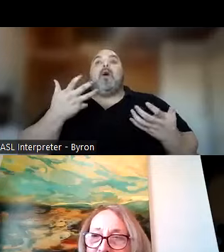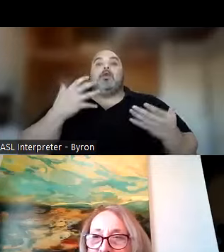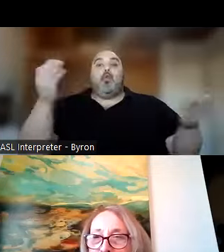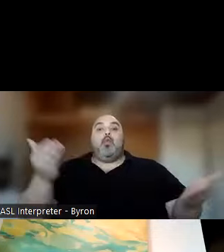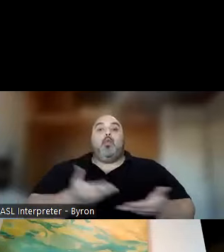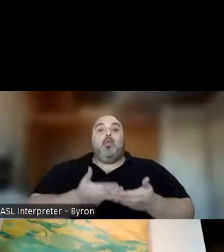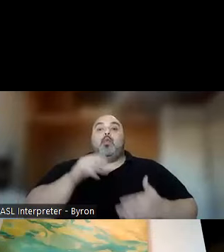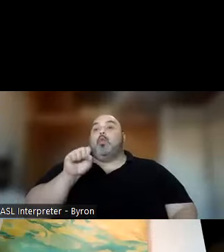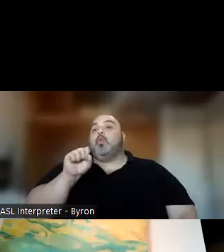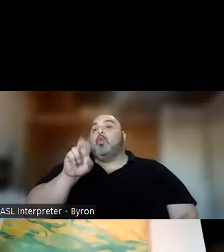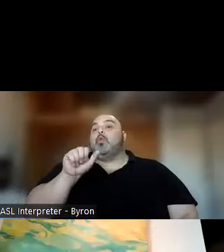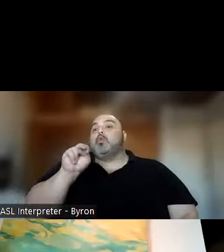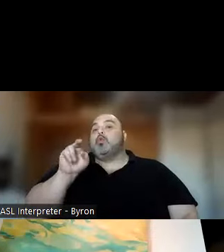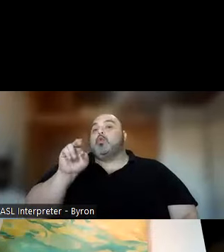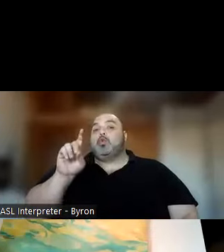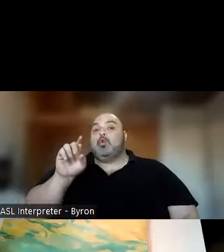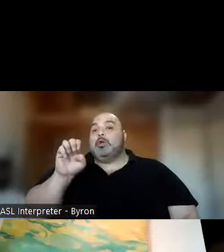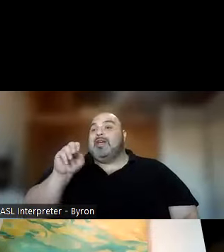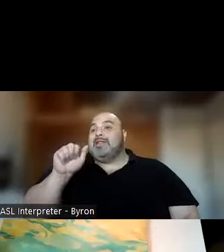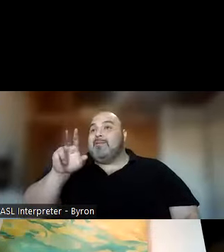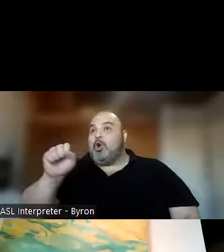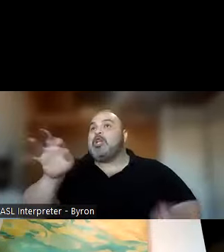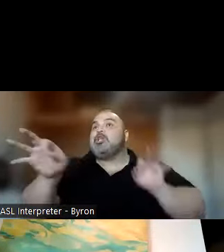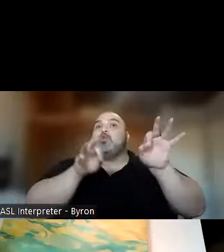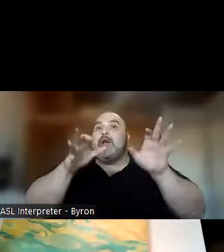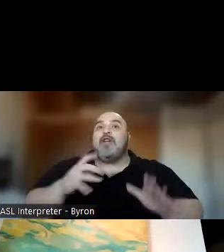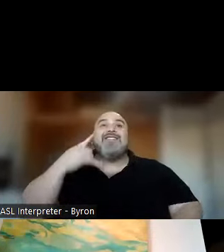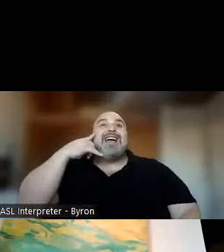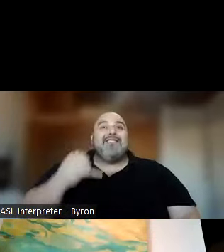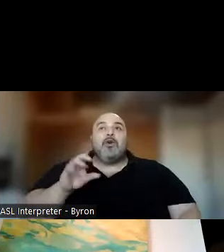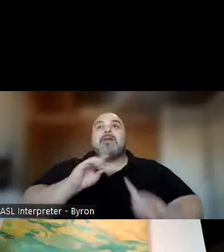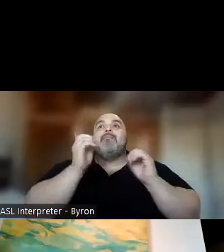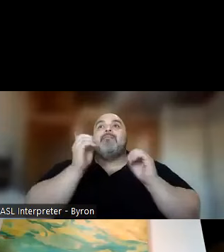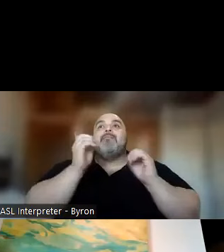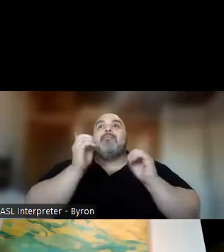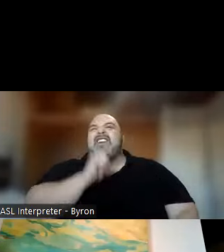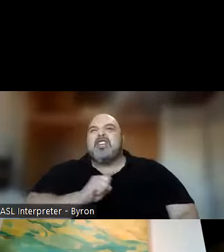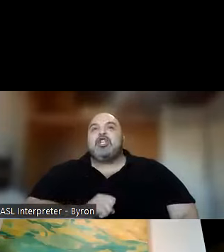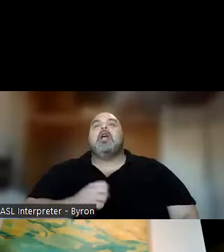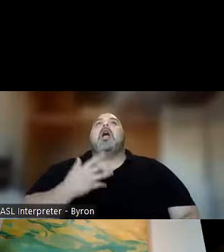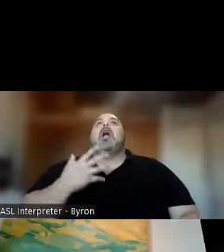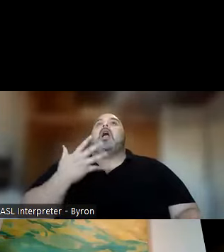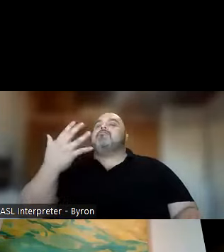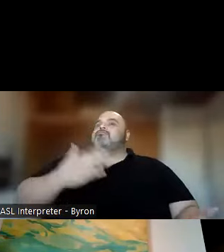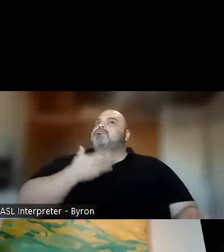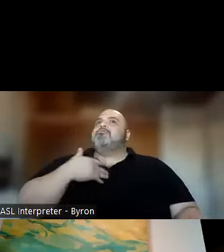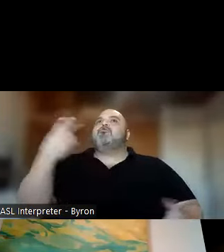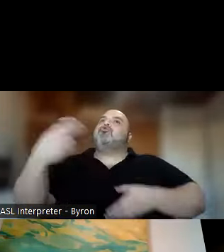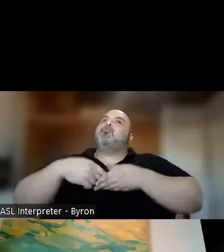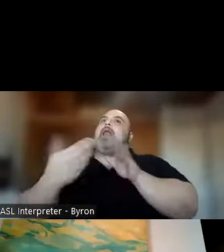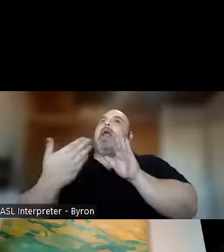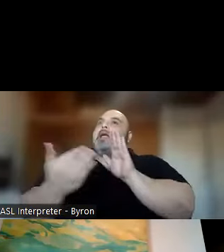Susan Damaris, who's the director of the California Department of Aging. So grateful that you could join us